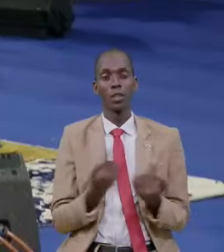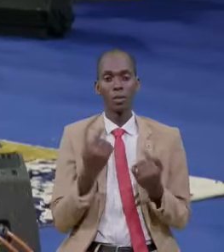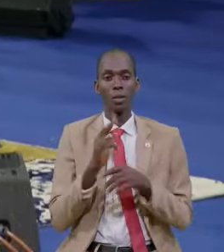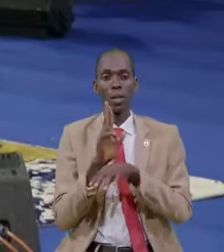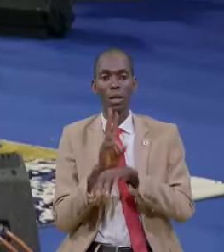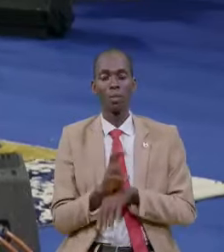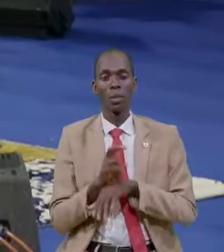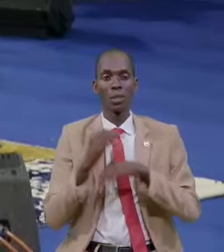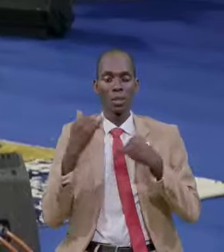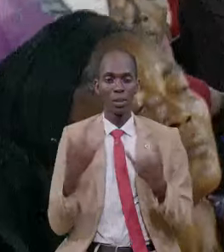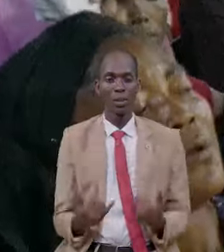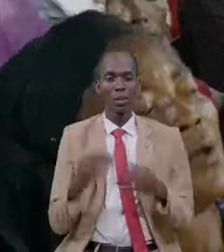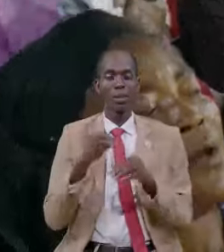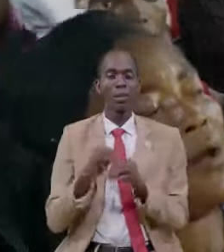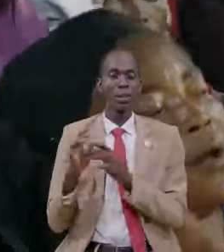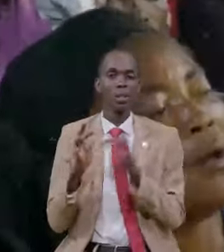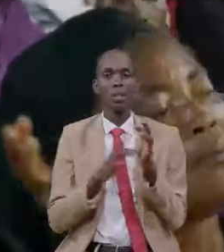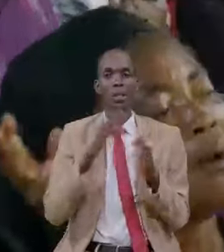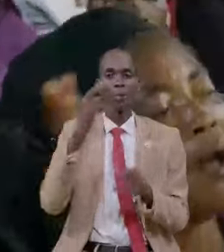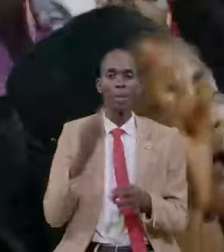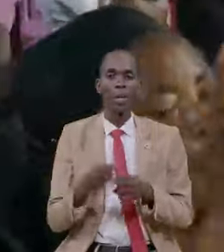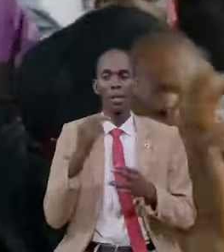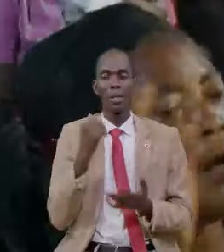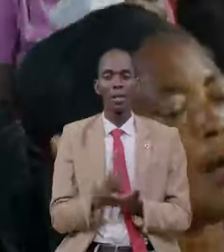now, in Jesus' name.